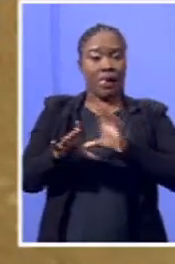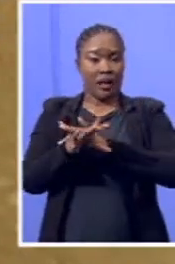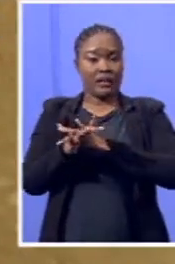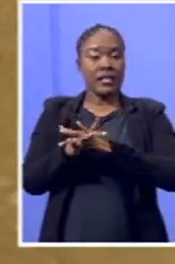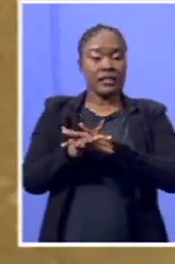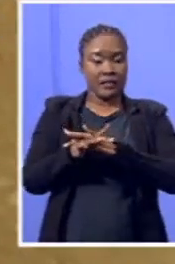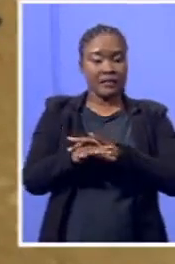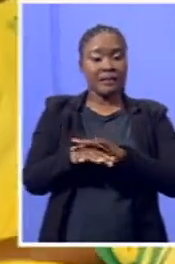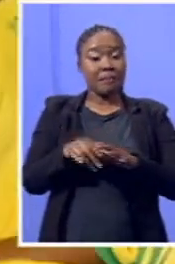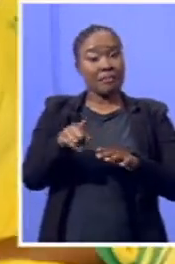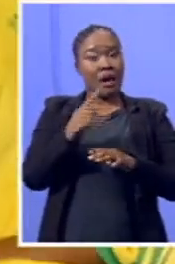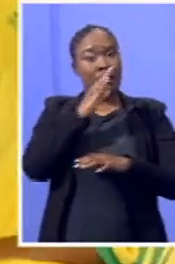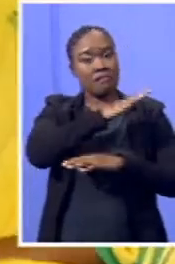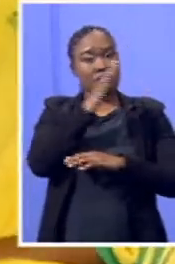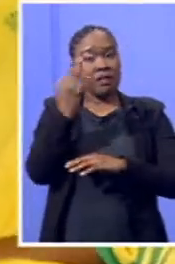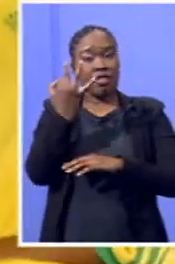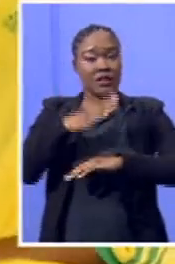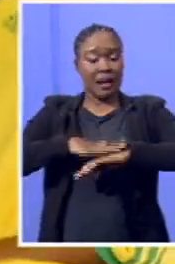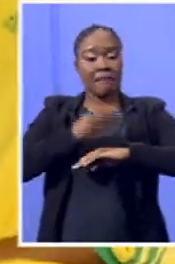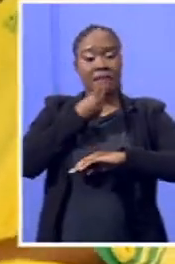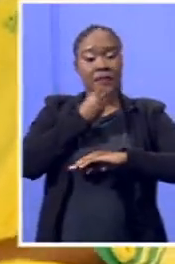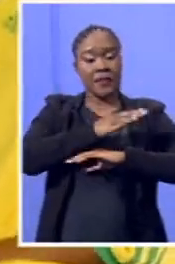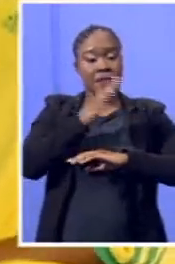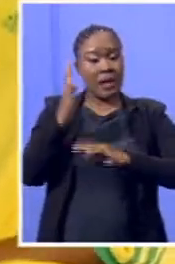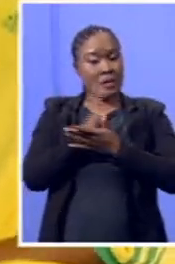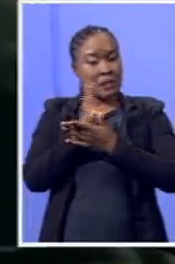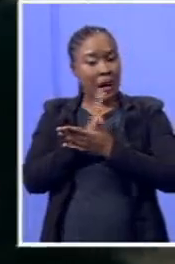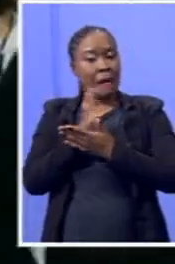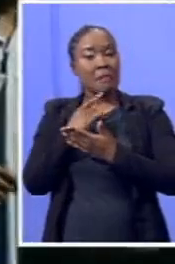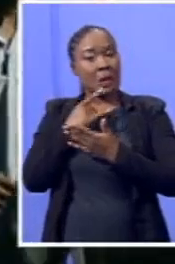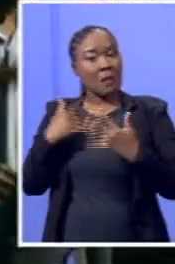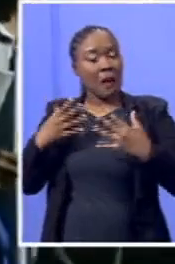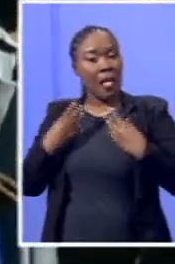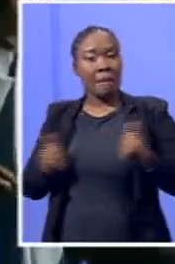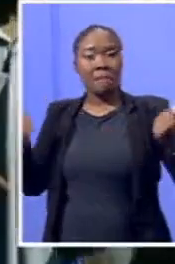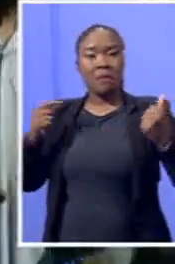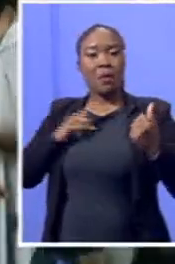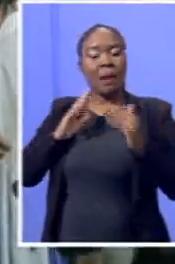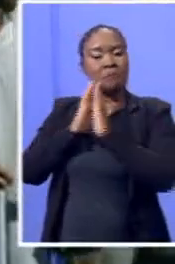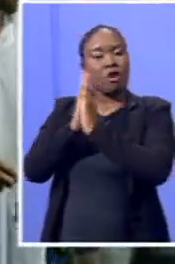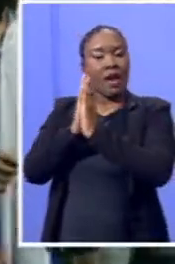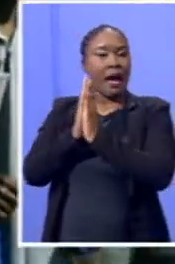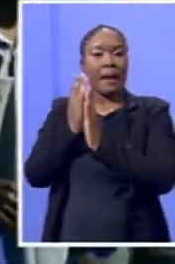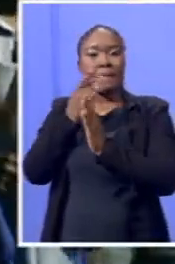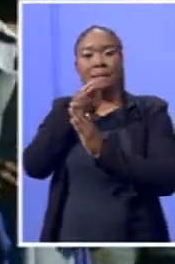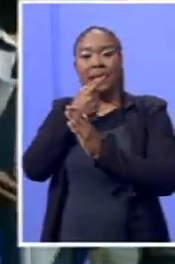receive 3 meals per day. Some claim to have been treated through prayer without medication.